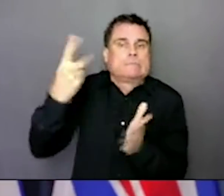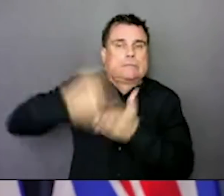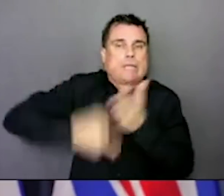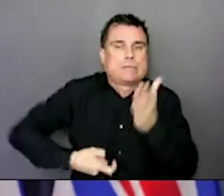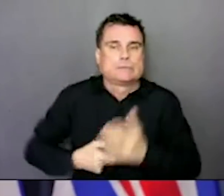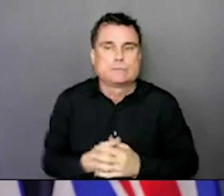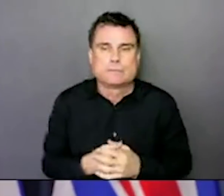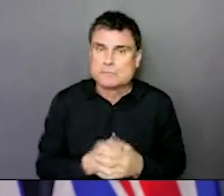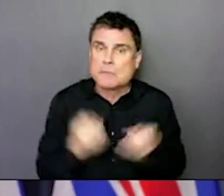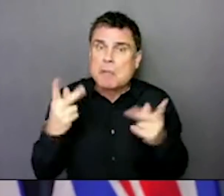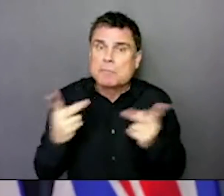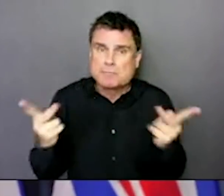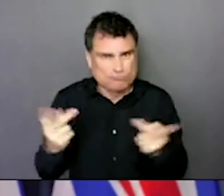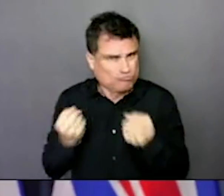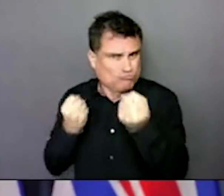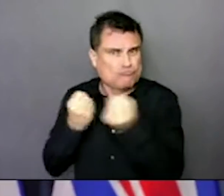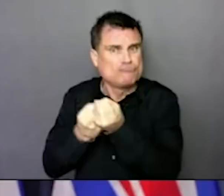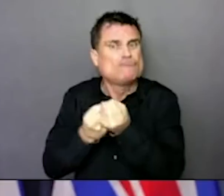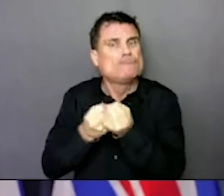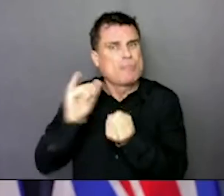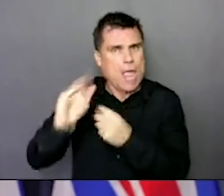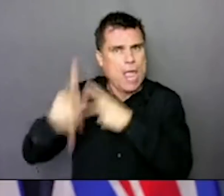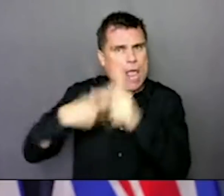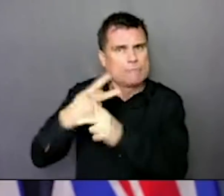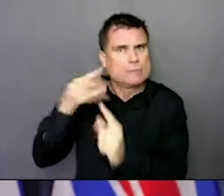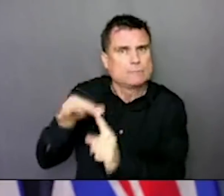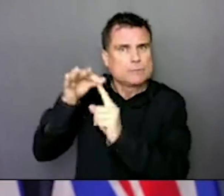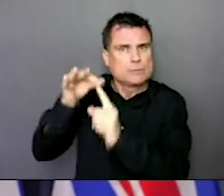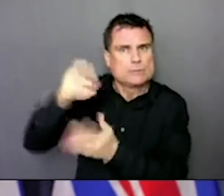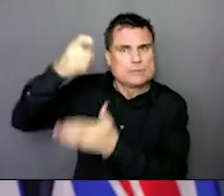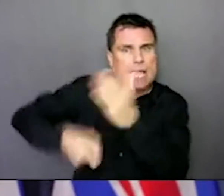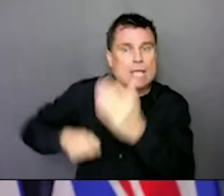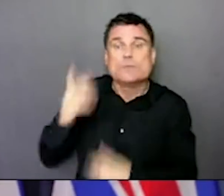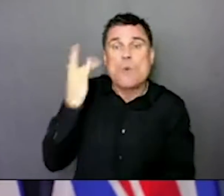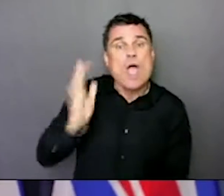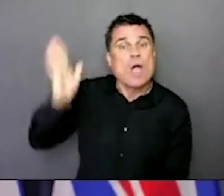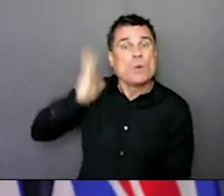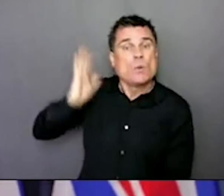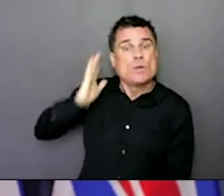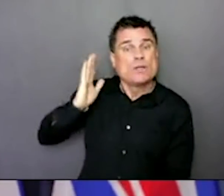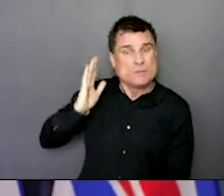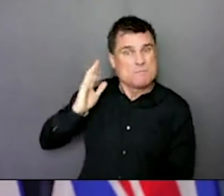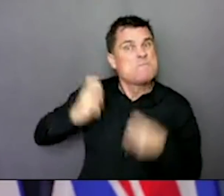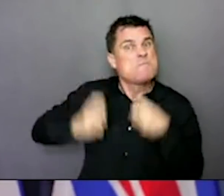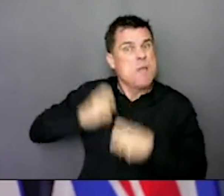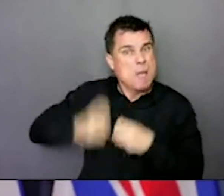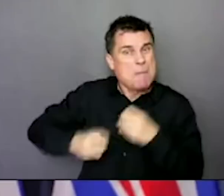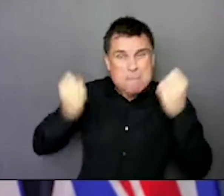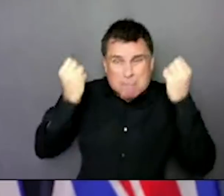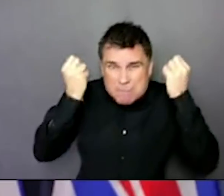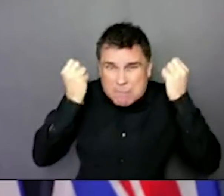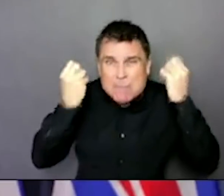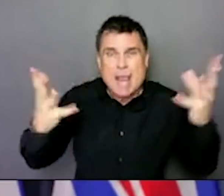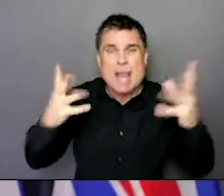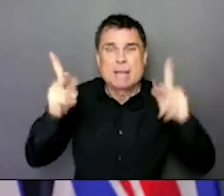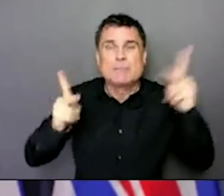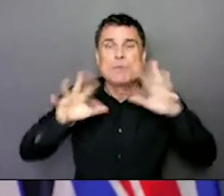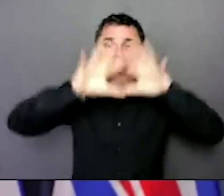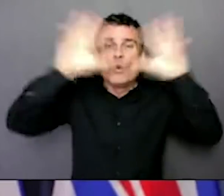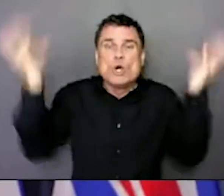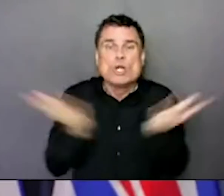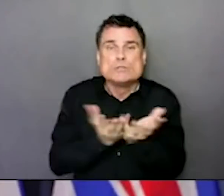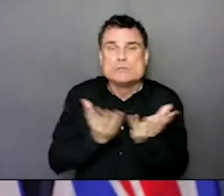them, and it addressed what was at the time a critically important issue. Overwhelming numbers of vacant properties and